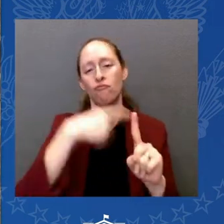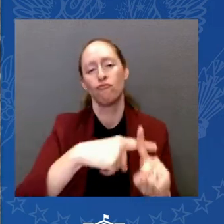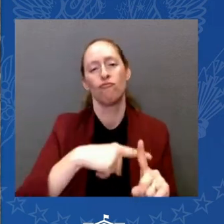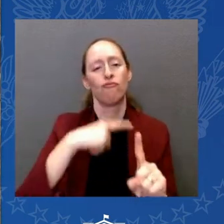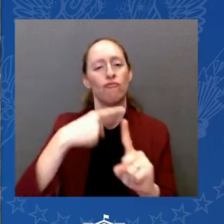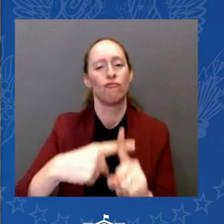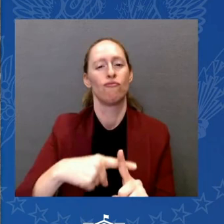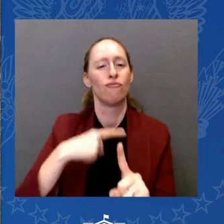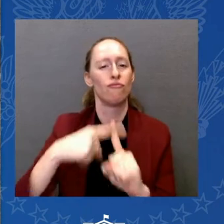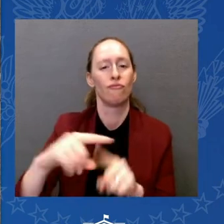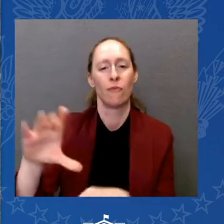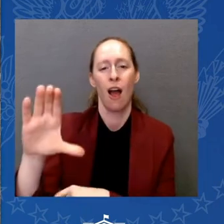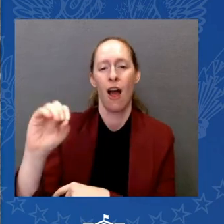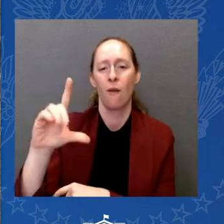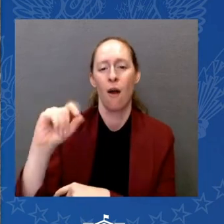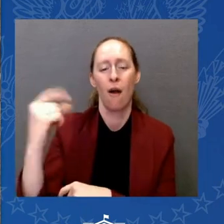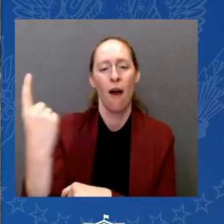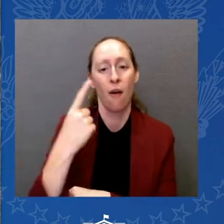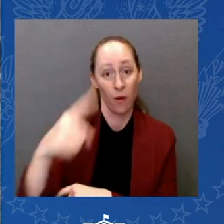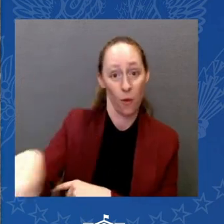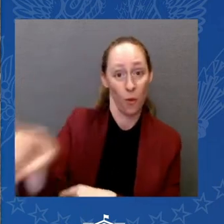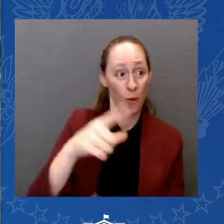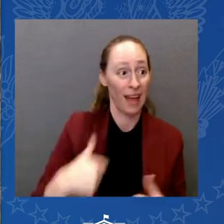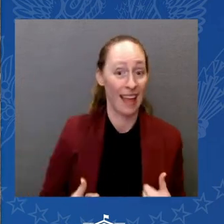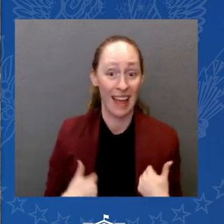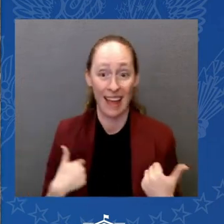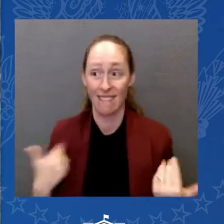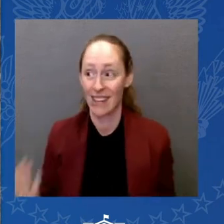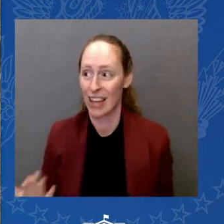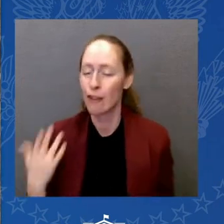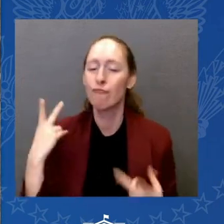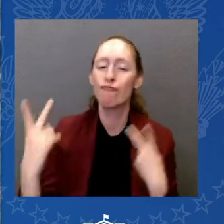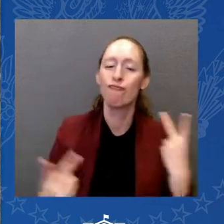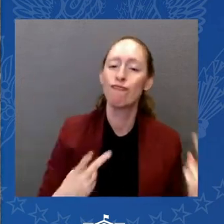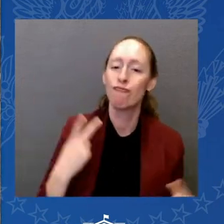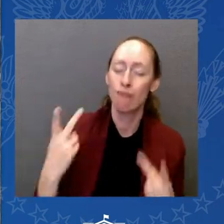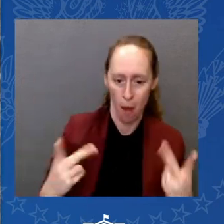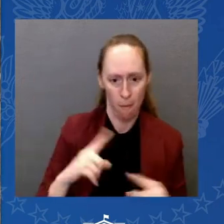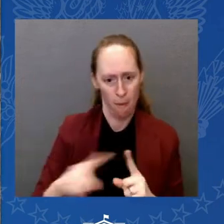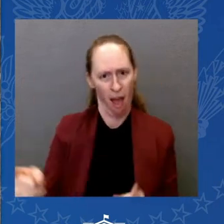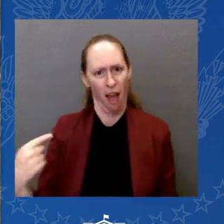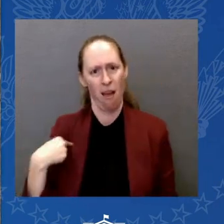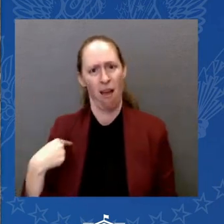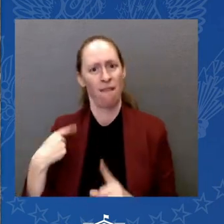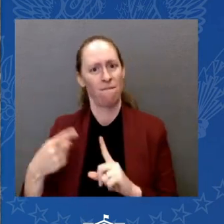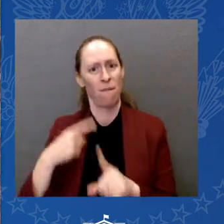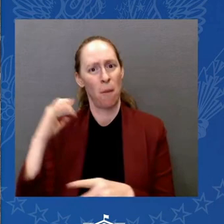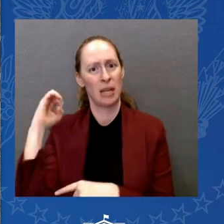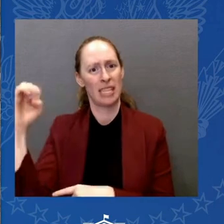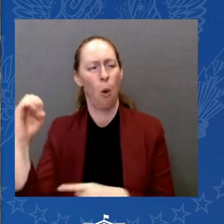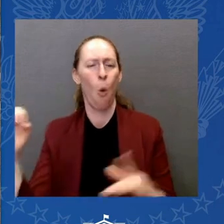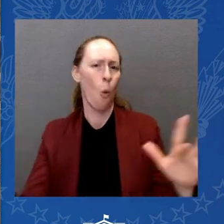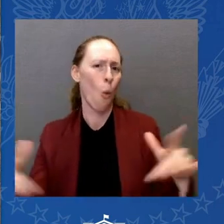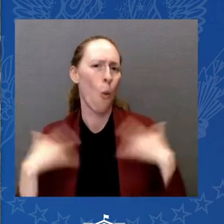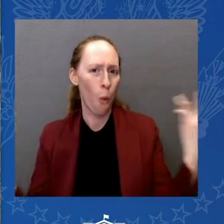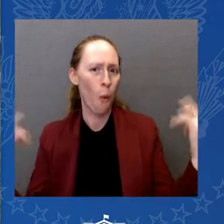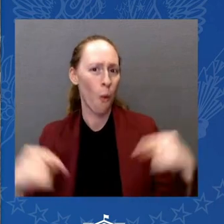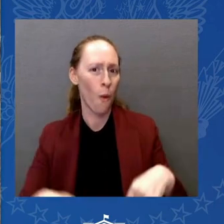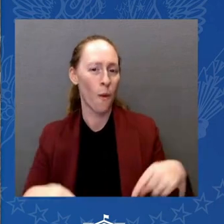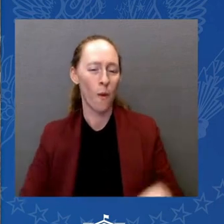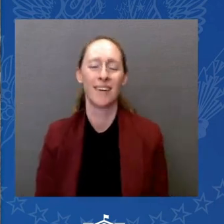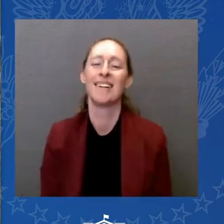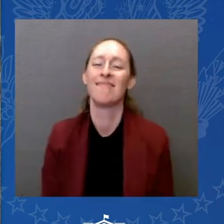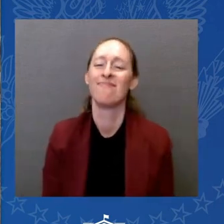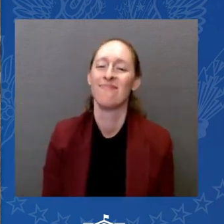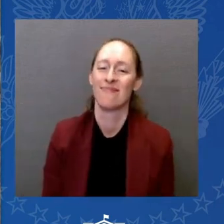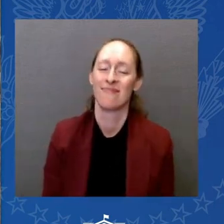up. Hopefully, we vote in all the Republicans, so at least we can stop some of this craziness. Anyway, later on, he goes on to talk